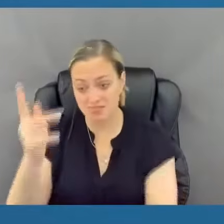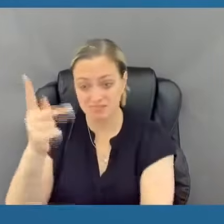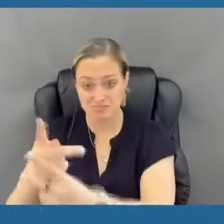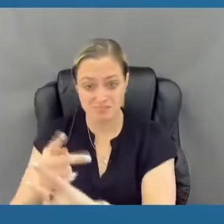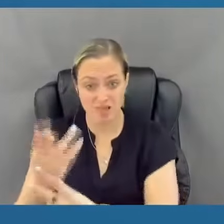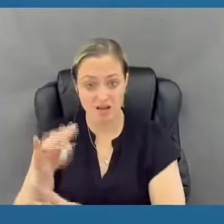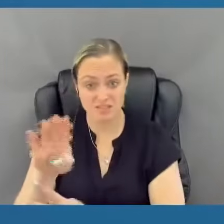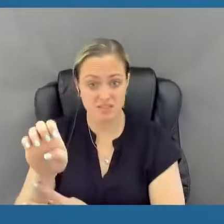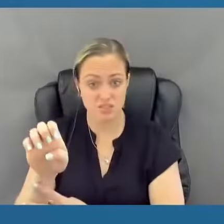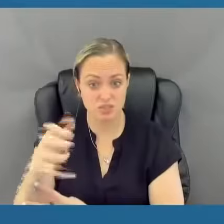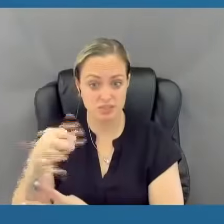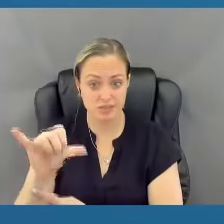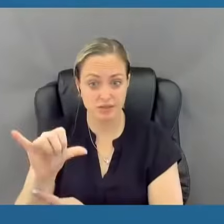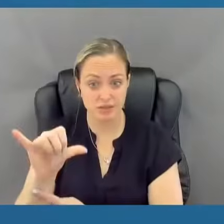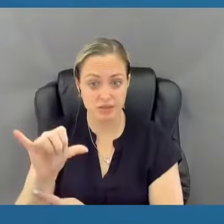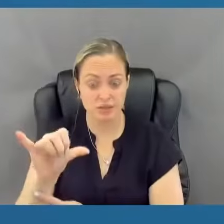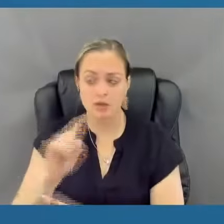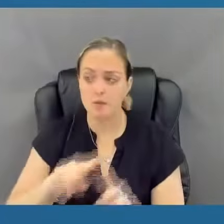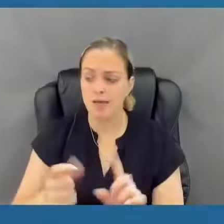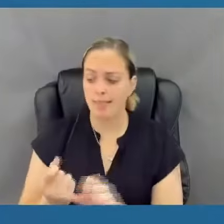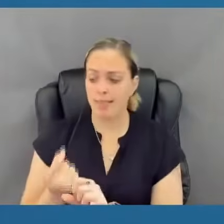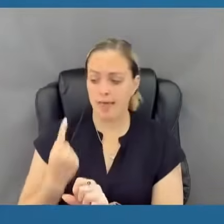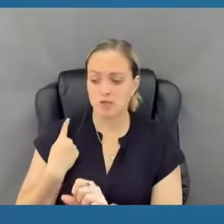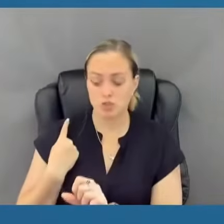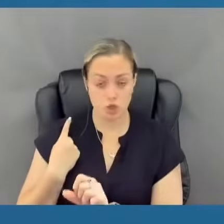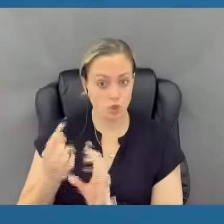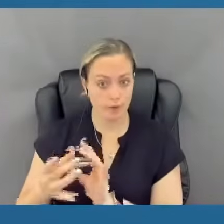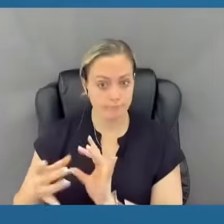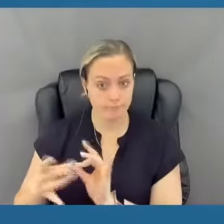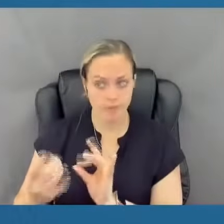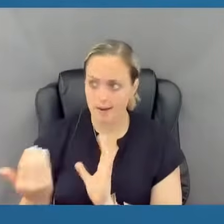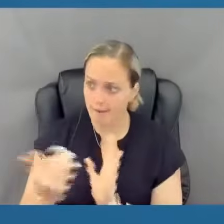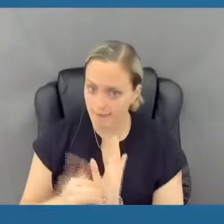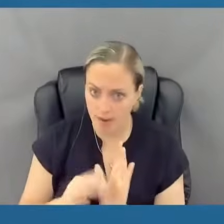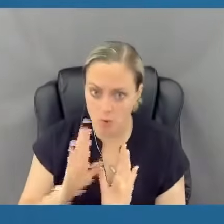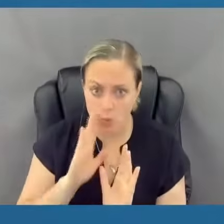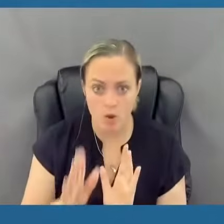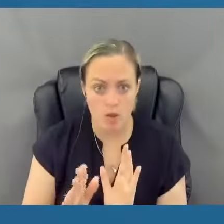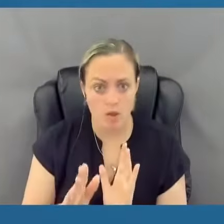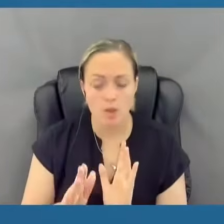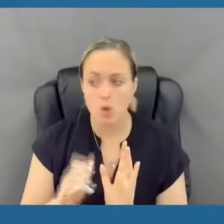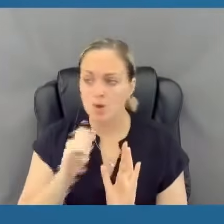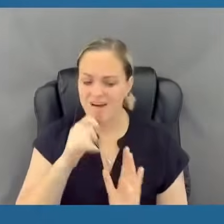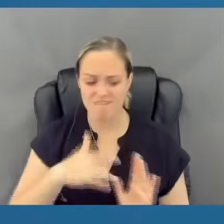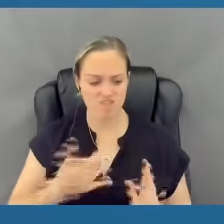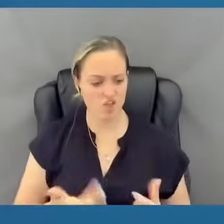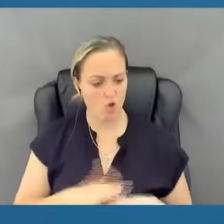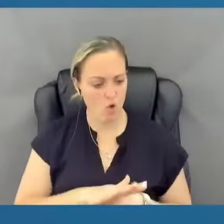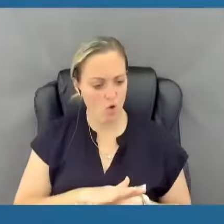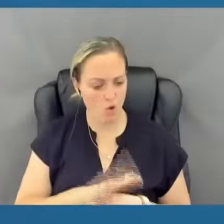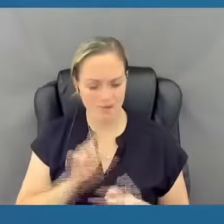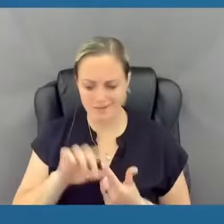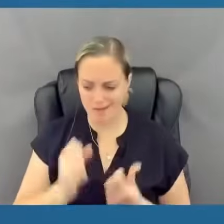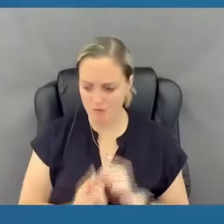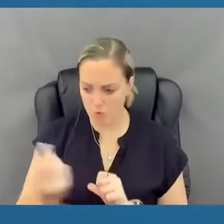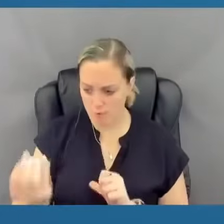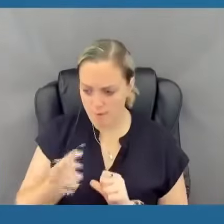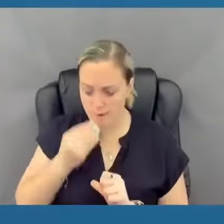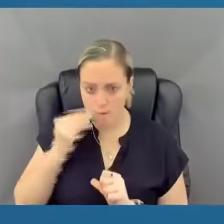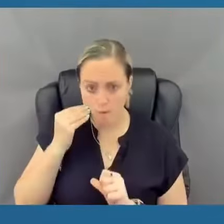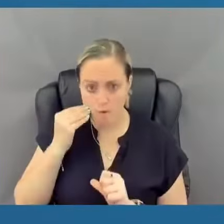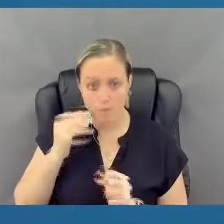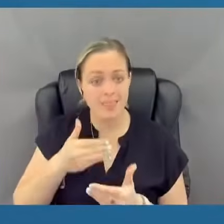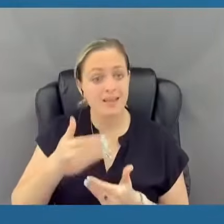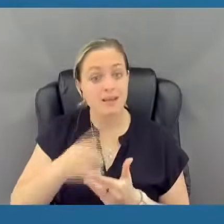captive. But we said last year, and we'll say it again this year, that we're not whole until we're all home. And next